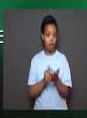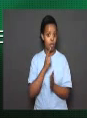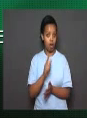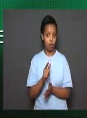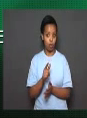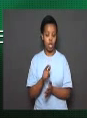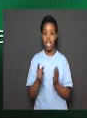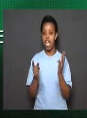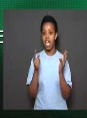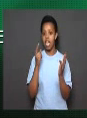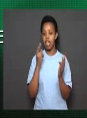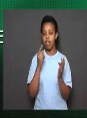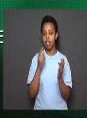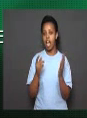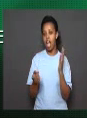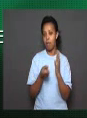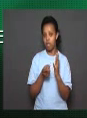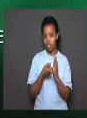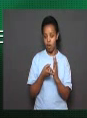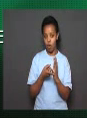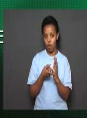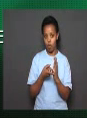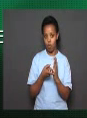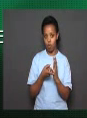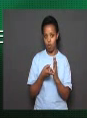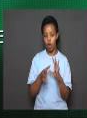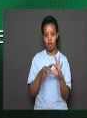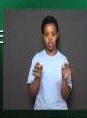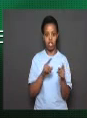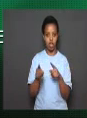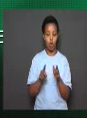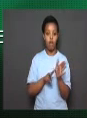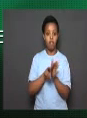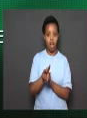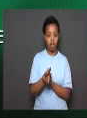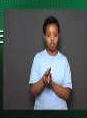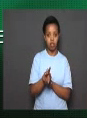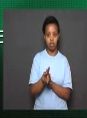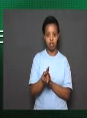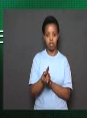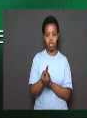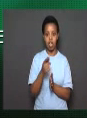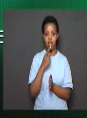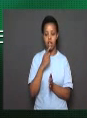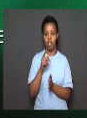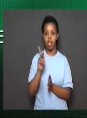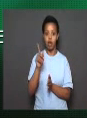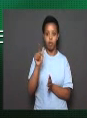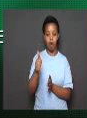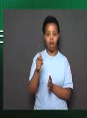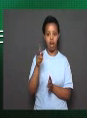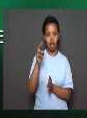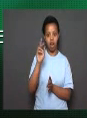The statement, "A virion is a virus particle," is true. The